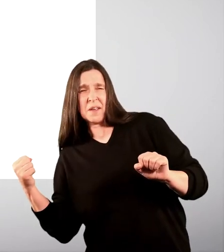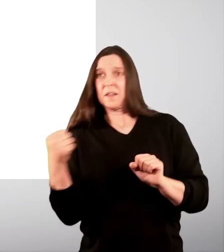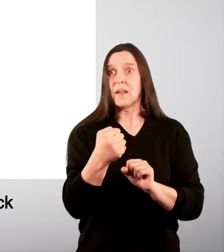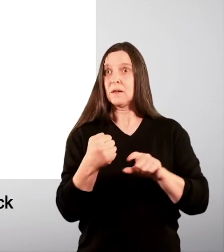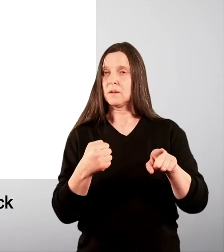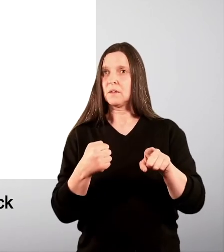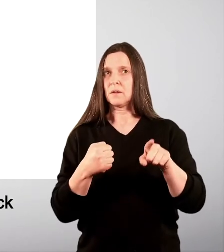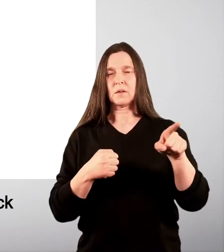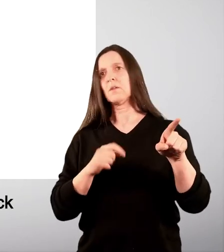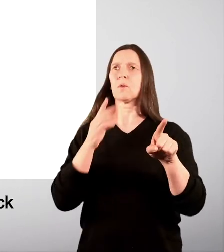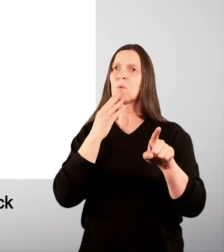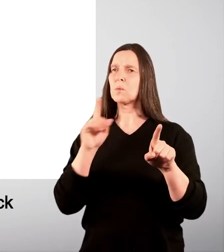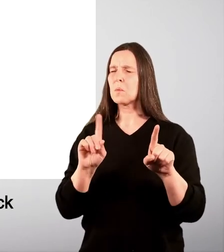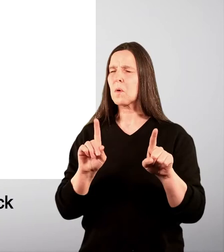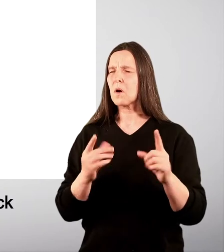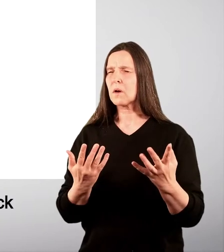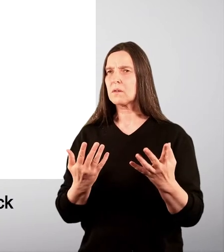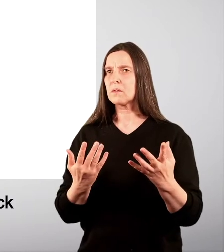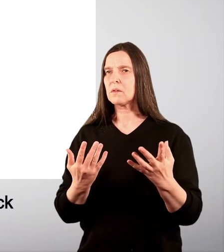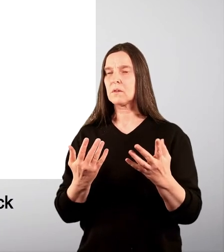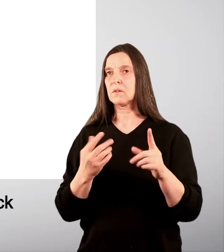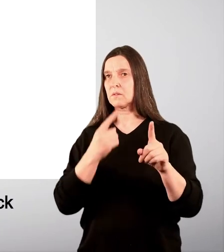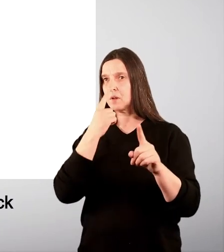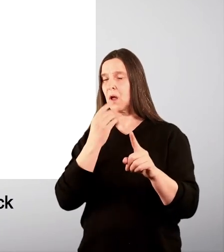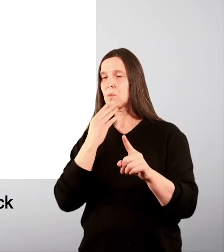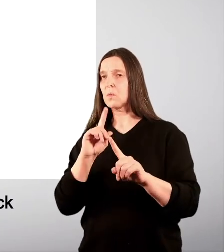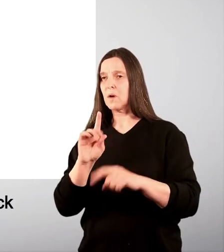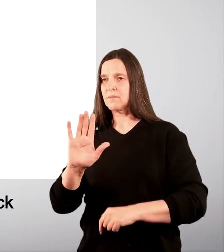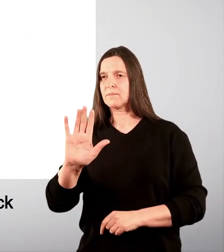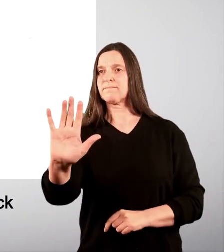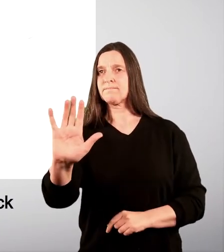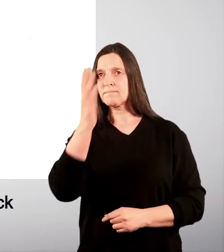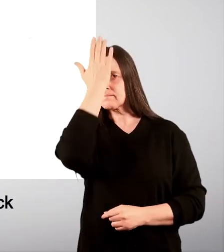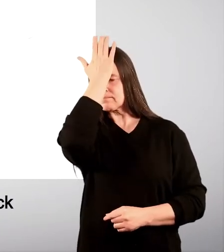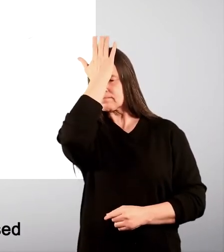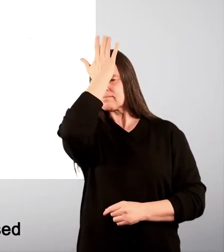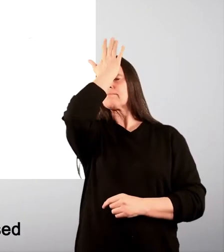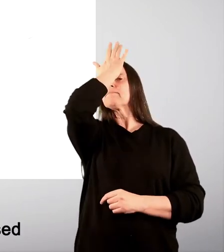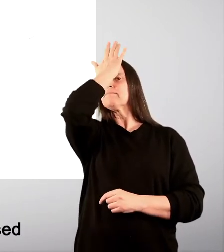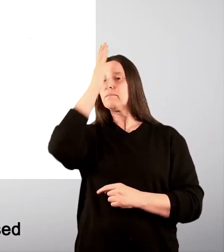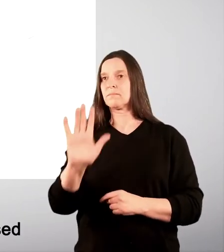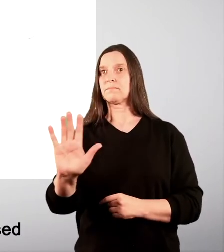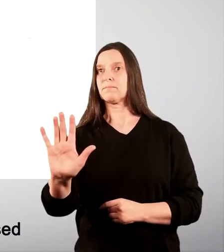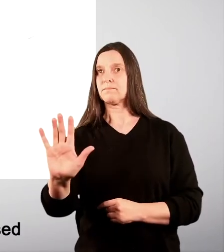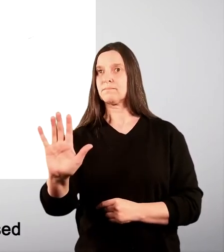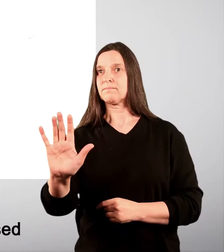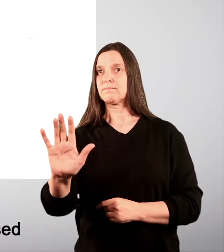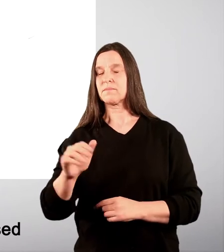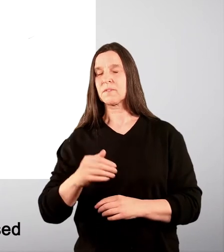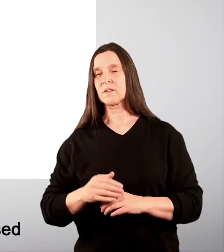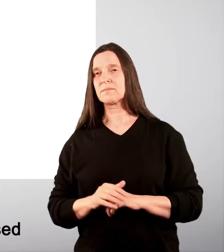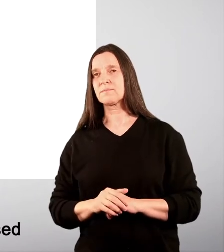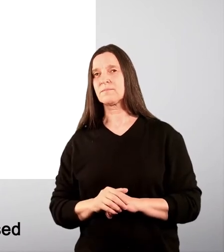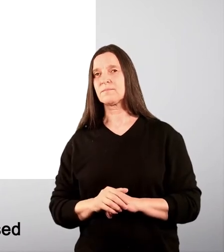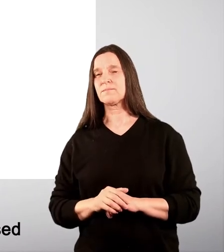What if the roles were reversed then? What if Boris decided to attack Doris? Well, Doris might not get very far defending herself with just her hands